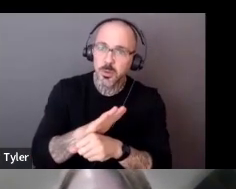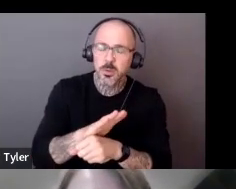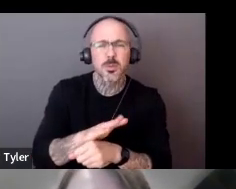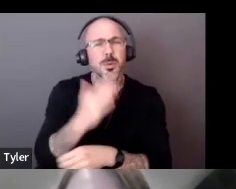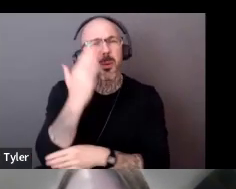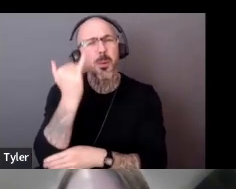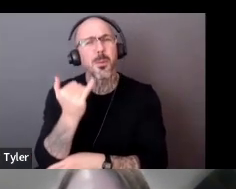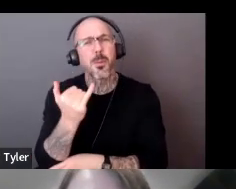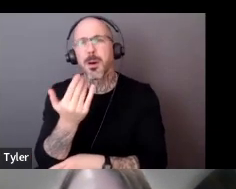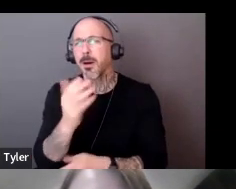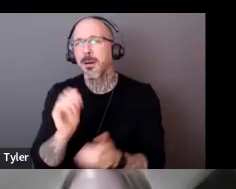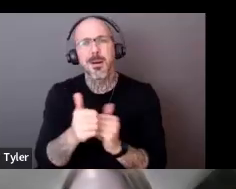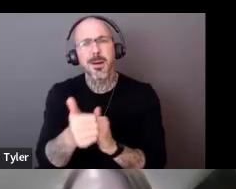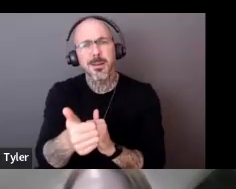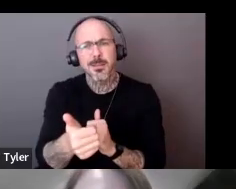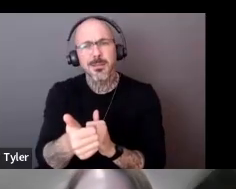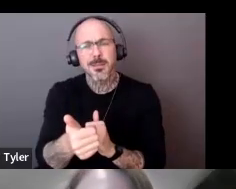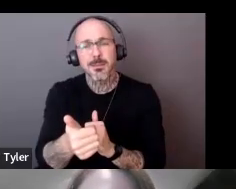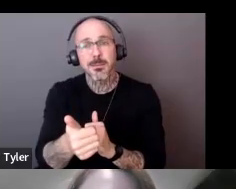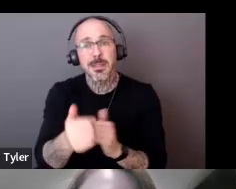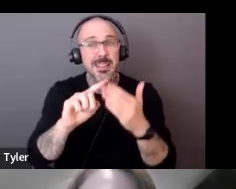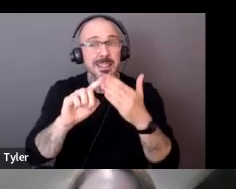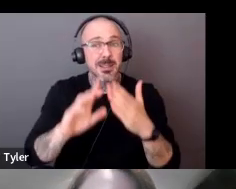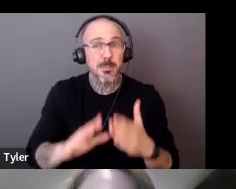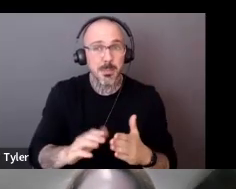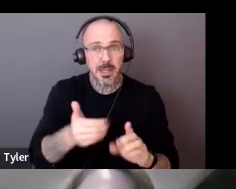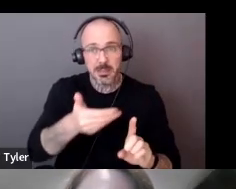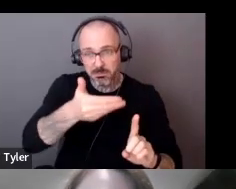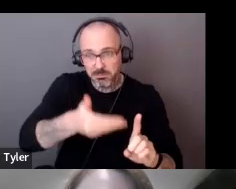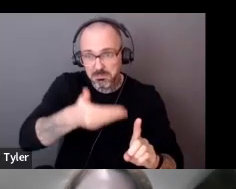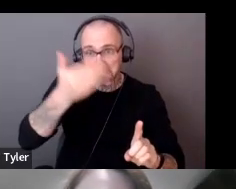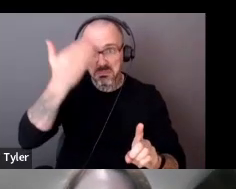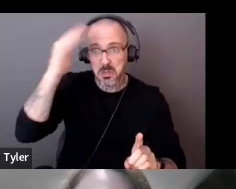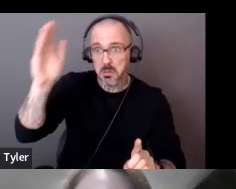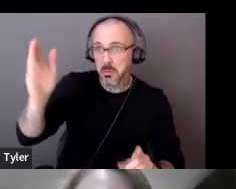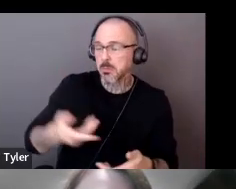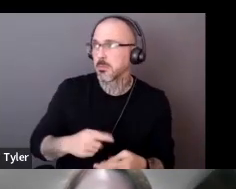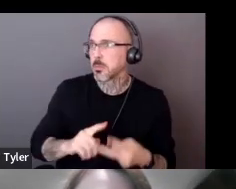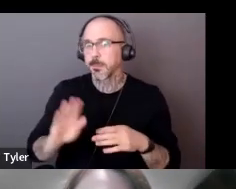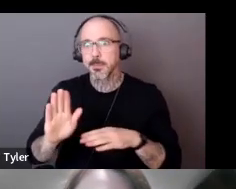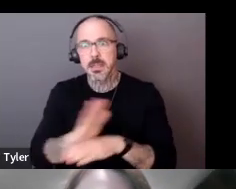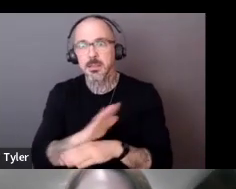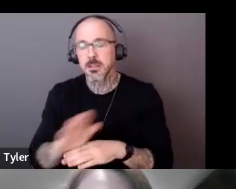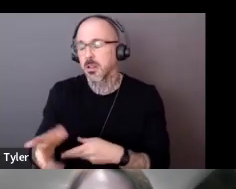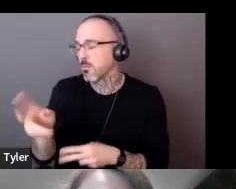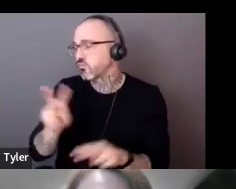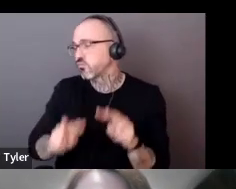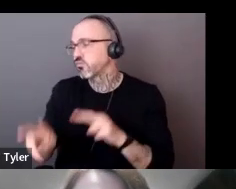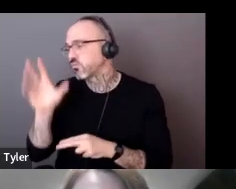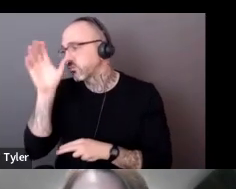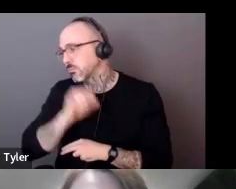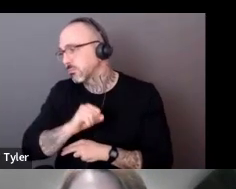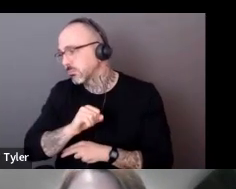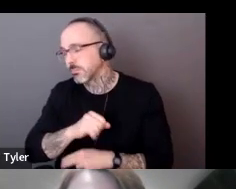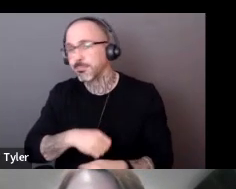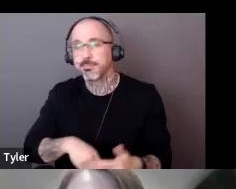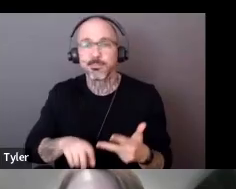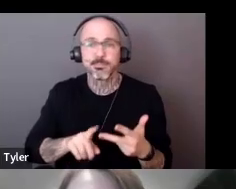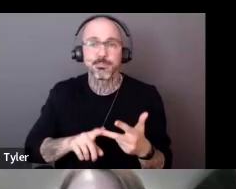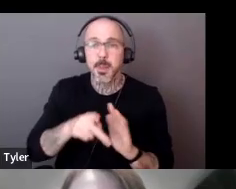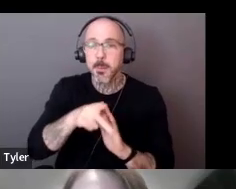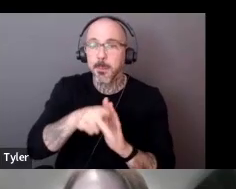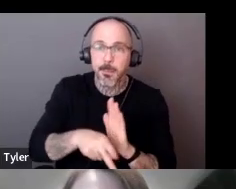inspector didn't know, they're too busy, there's some policy